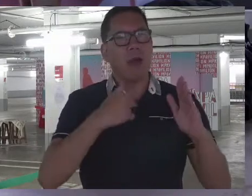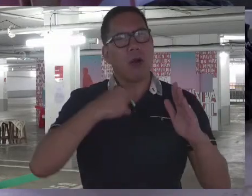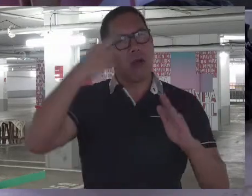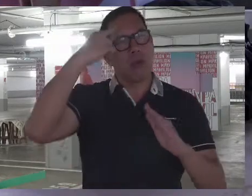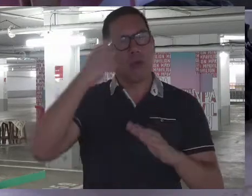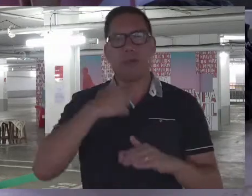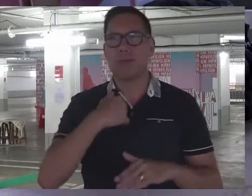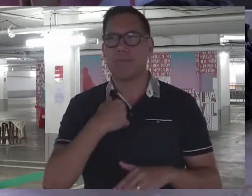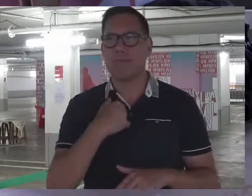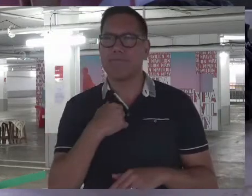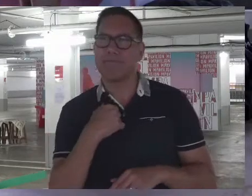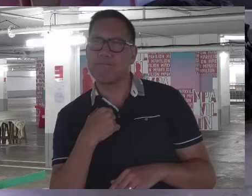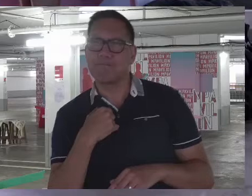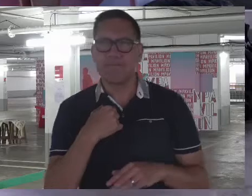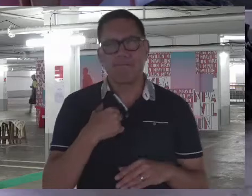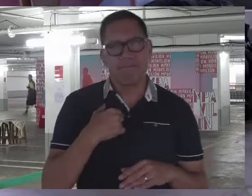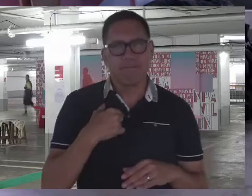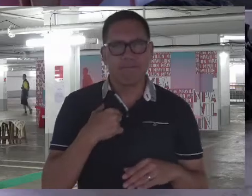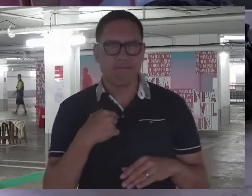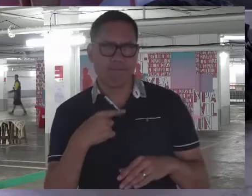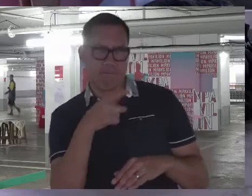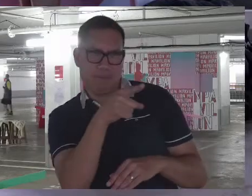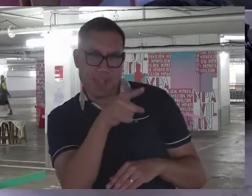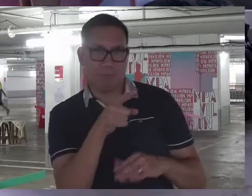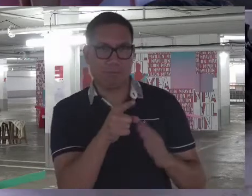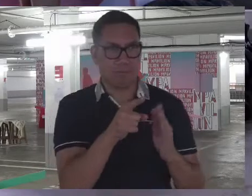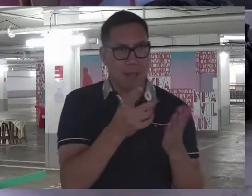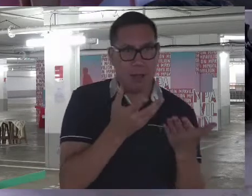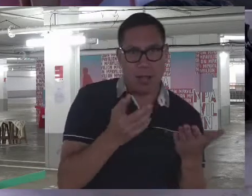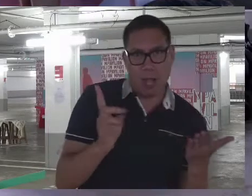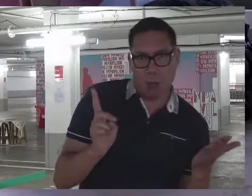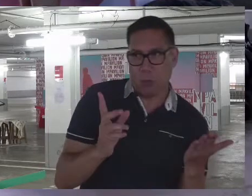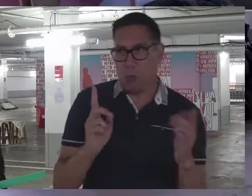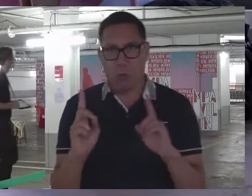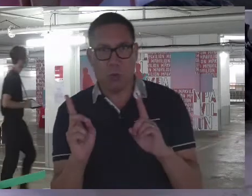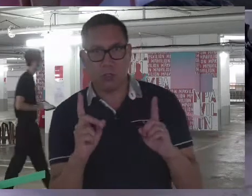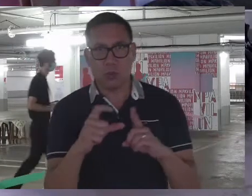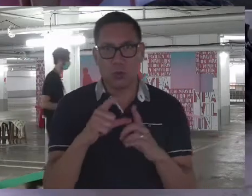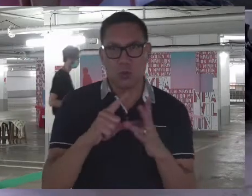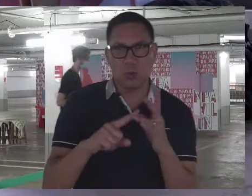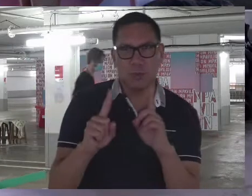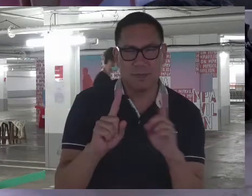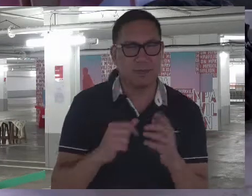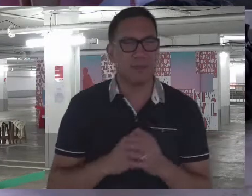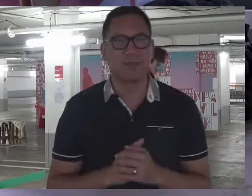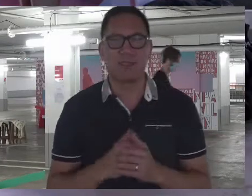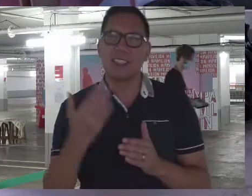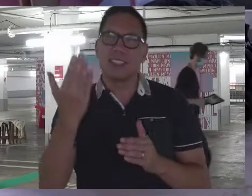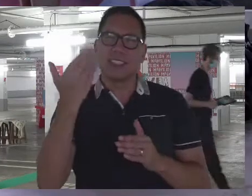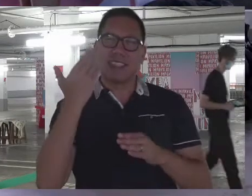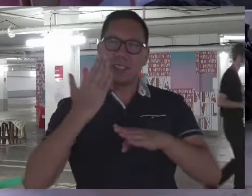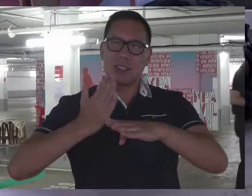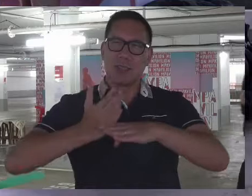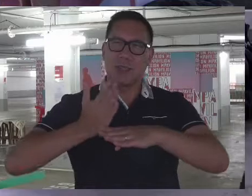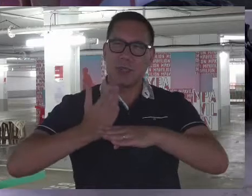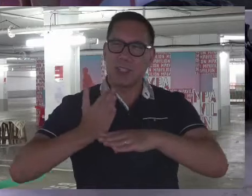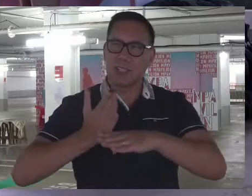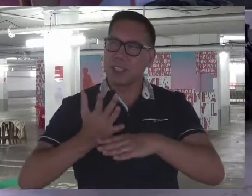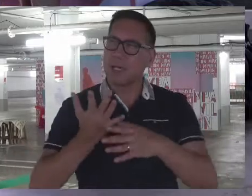with this method? And so I had been recently working